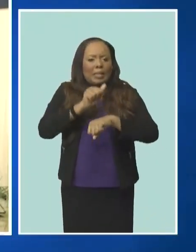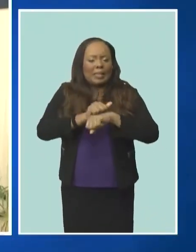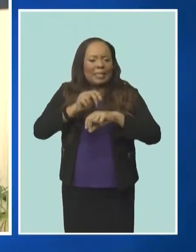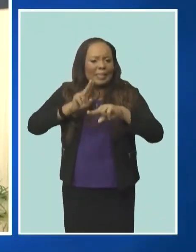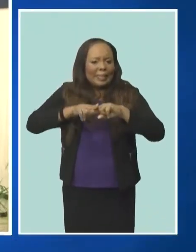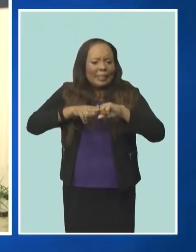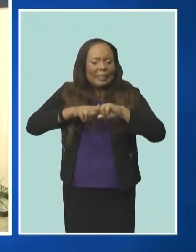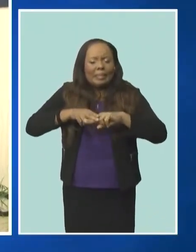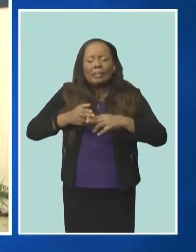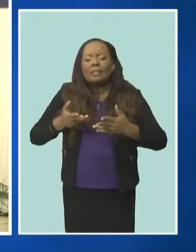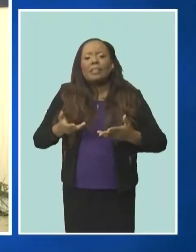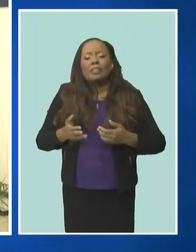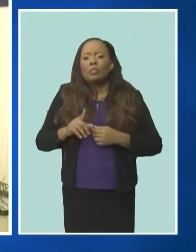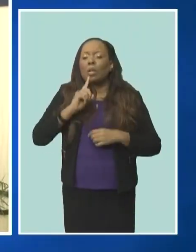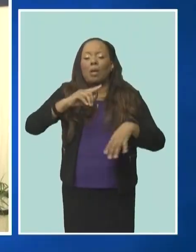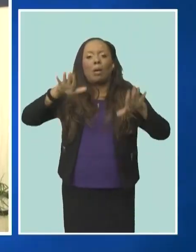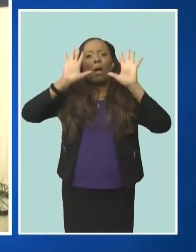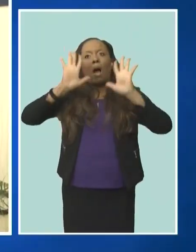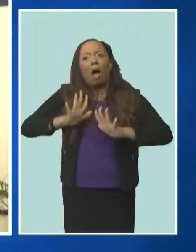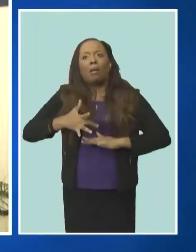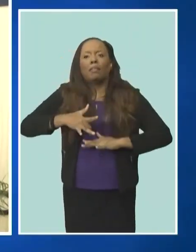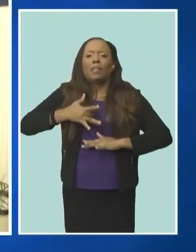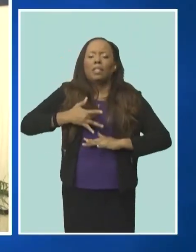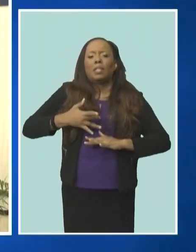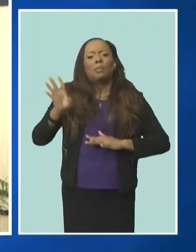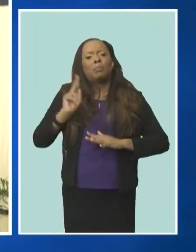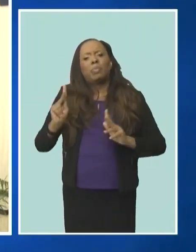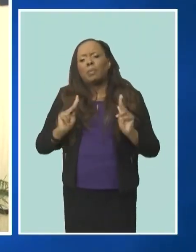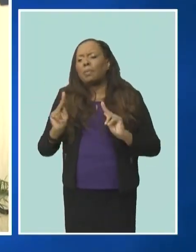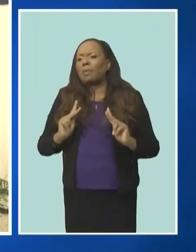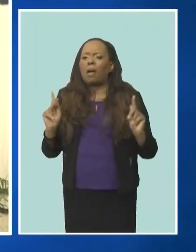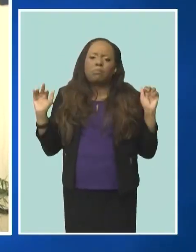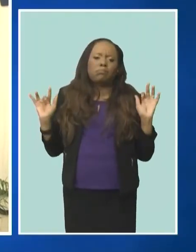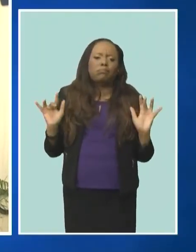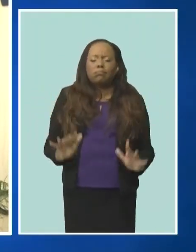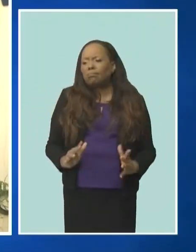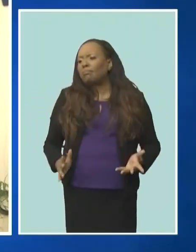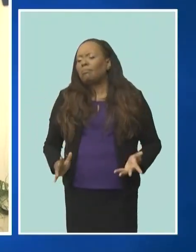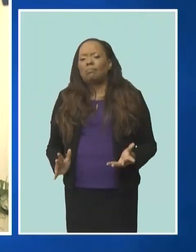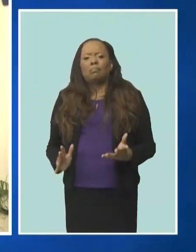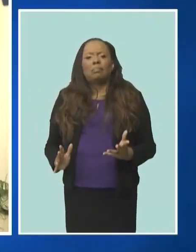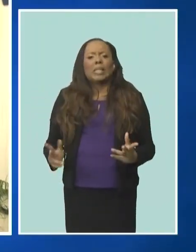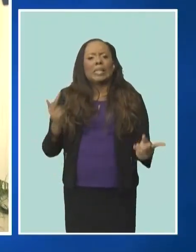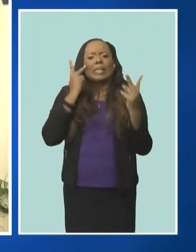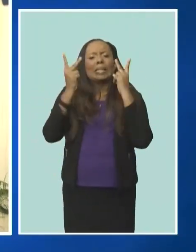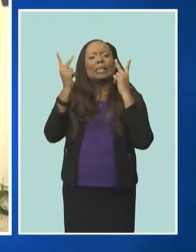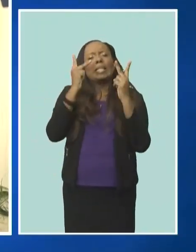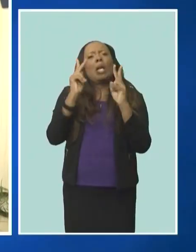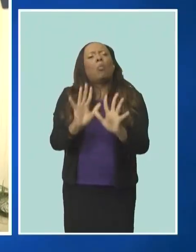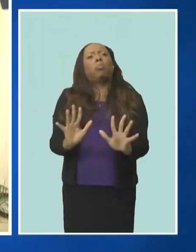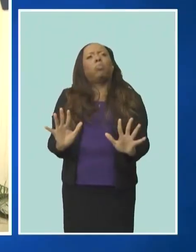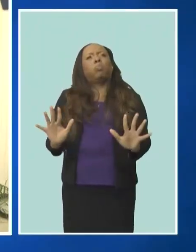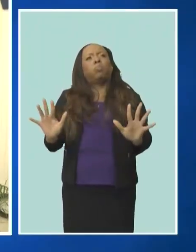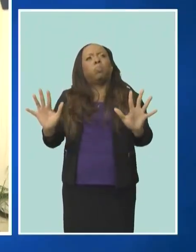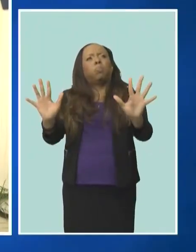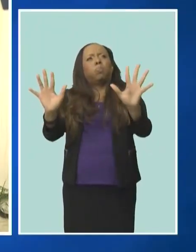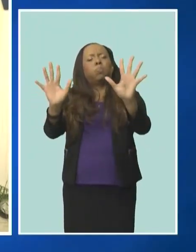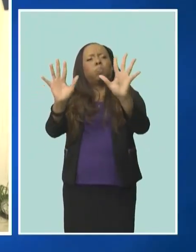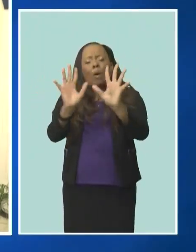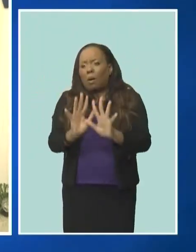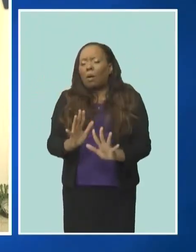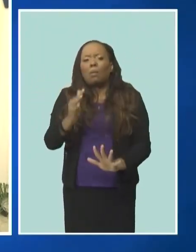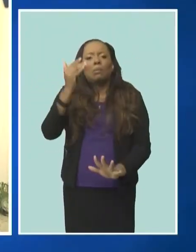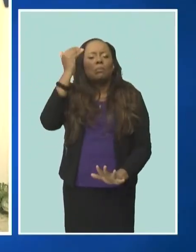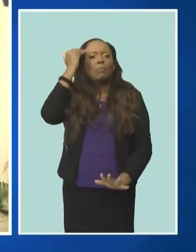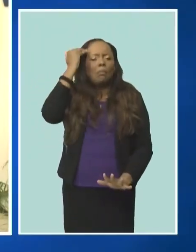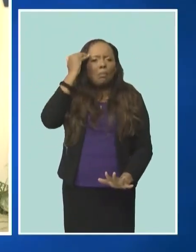amazing feeling because Barbadians are coming out, persons from the region are coming out just to see the vastness of this venue. So we know